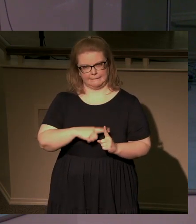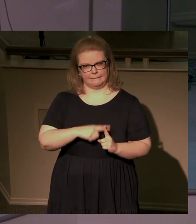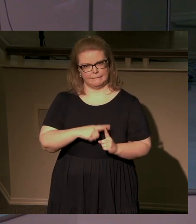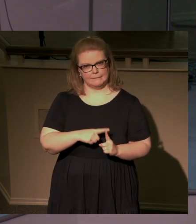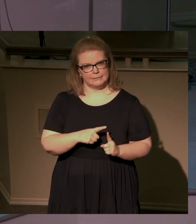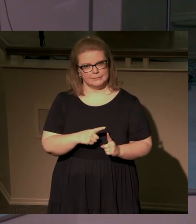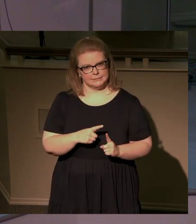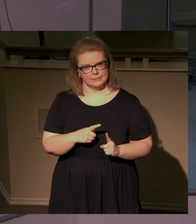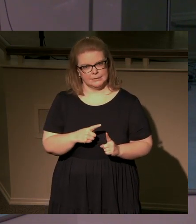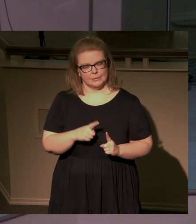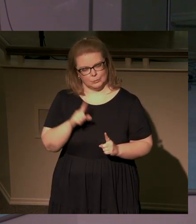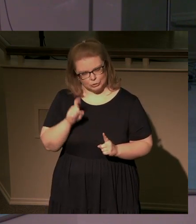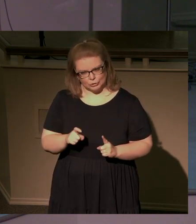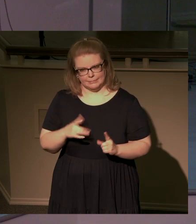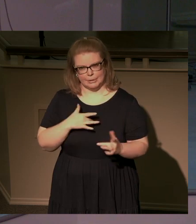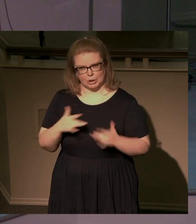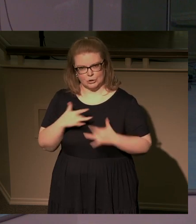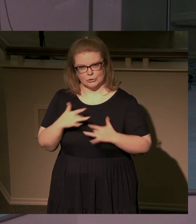as we're concerned with